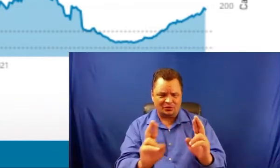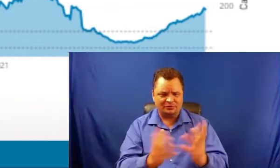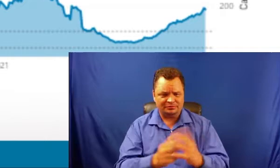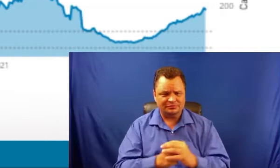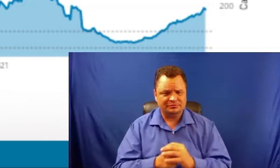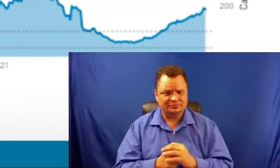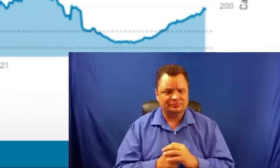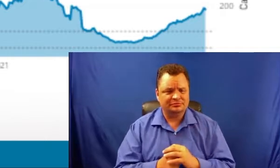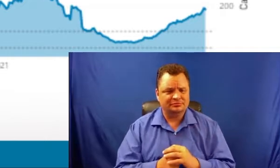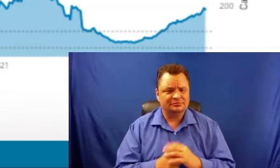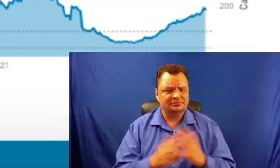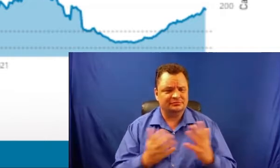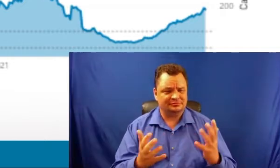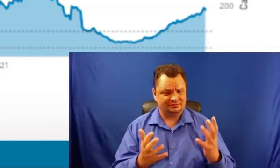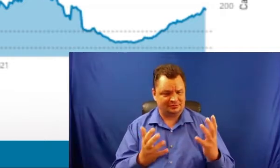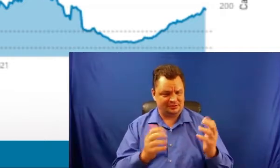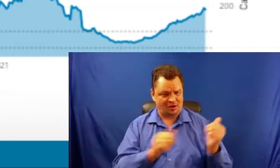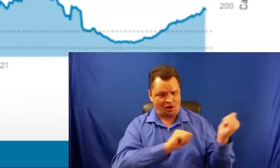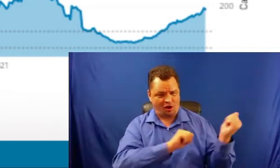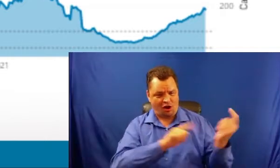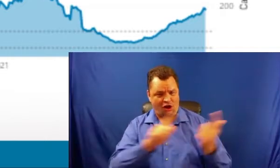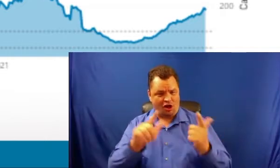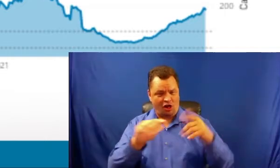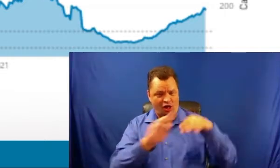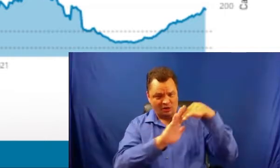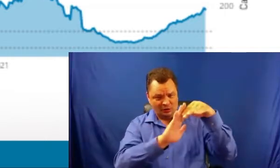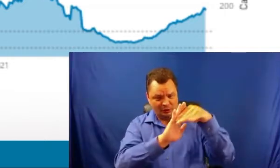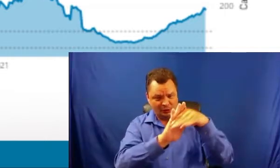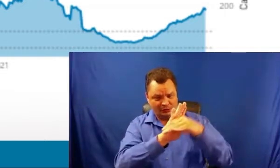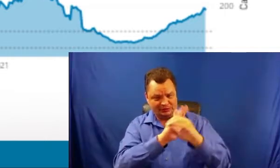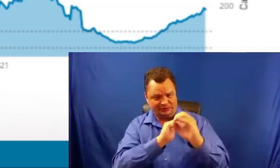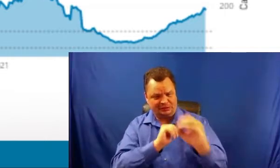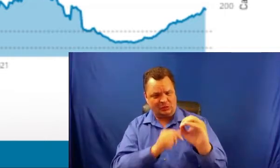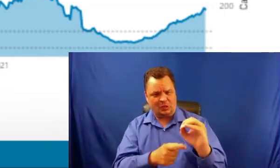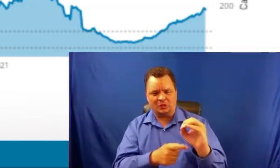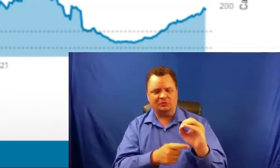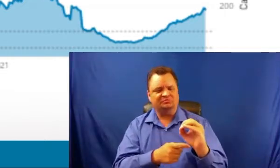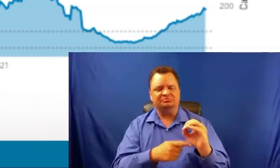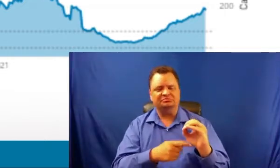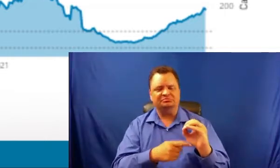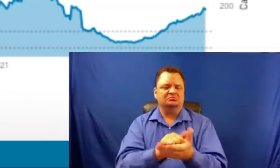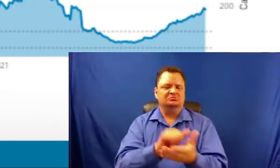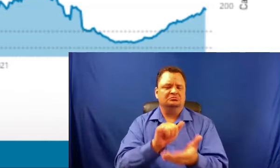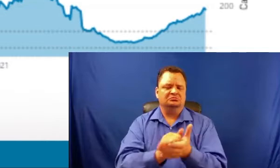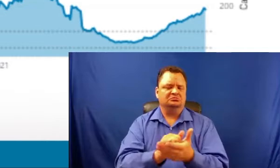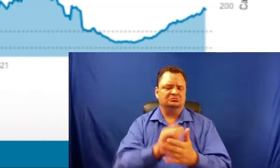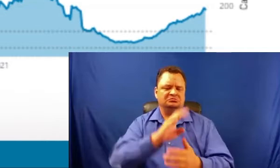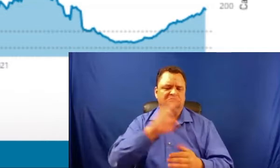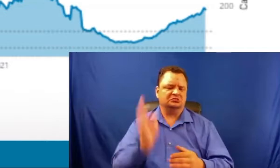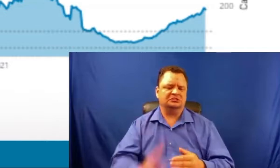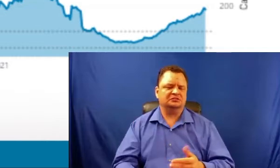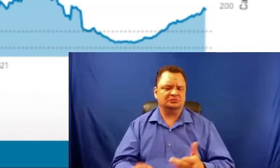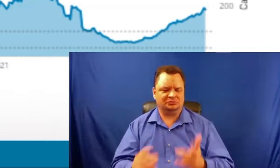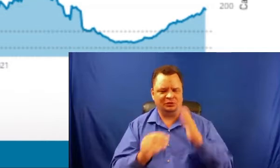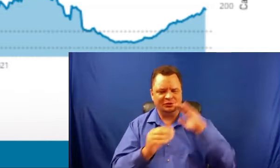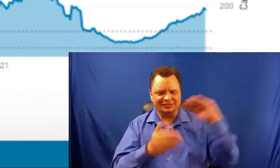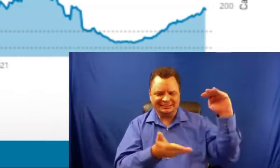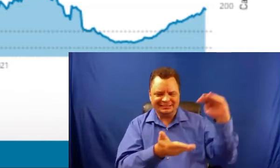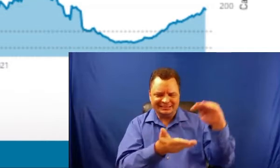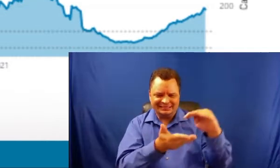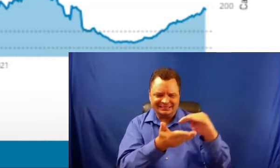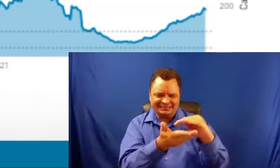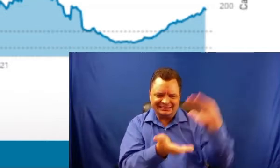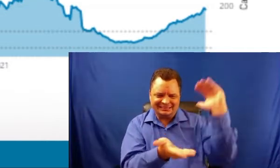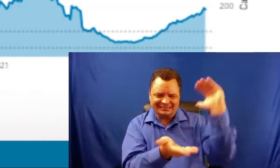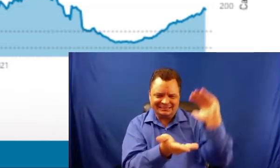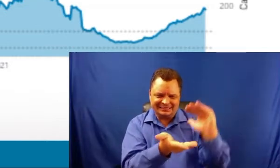was lower than our previous peaks, with the exception, of course, of the fall peak. You can see the spring peak or spring surge after that, and